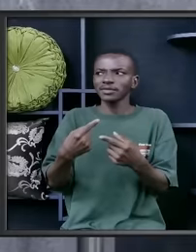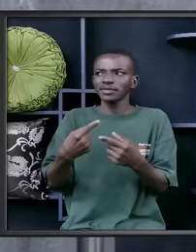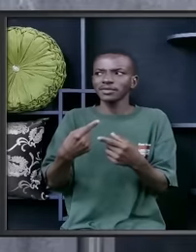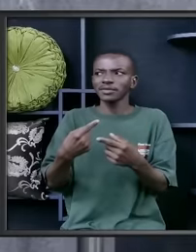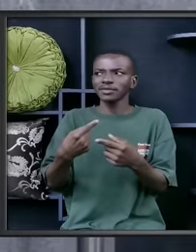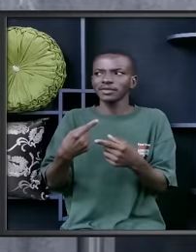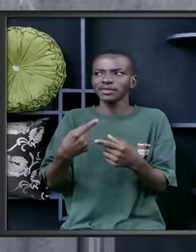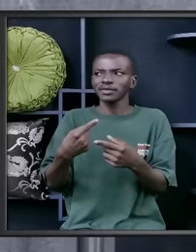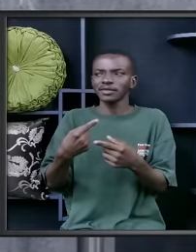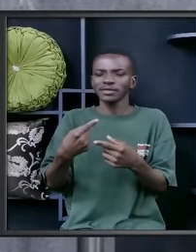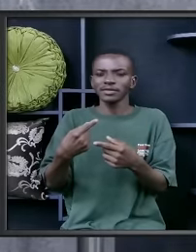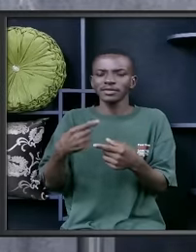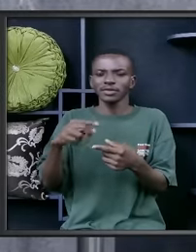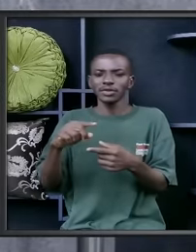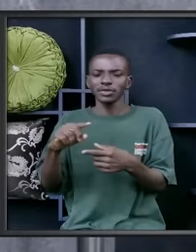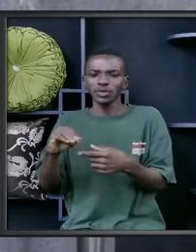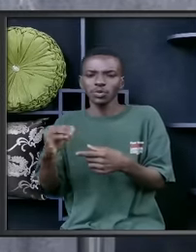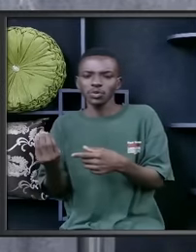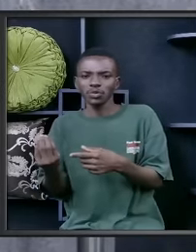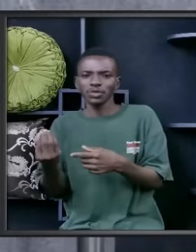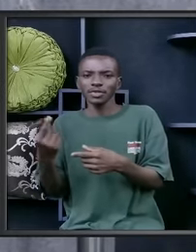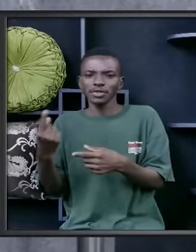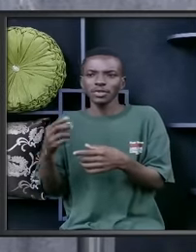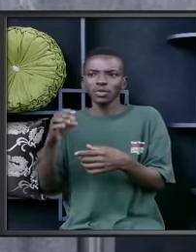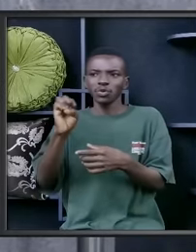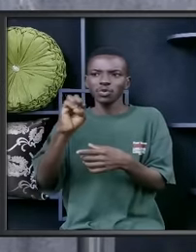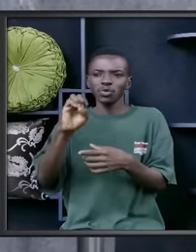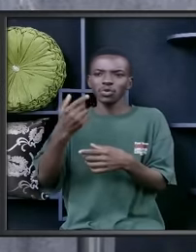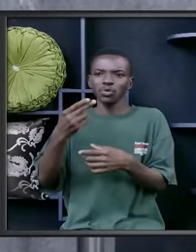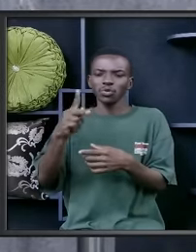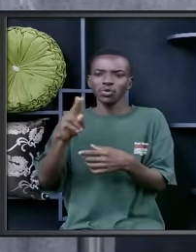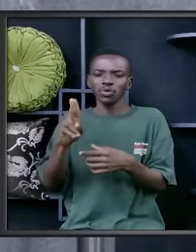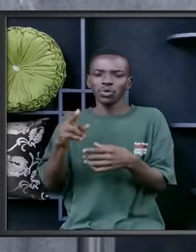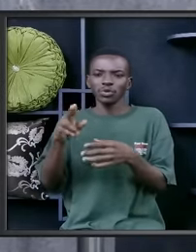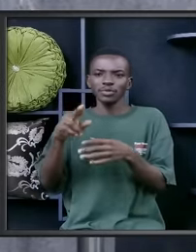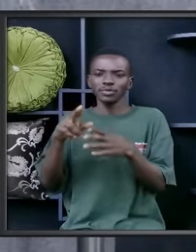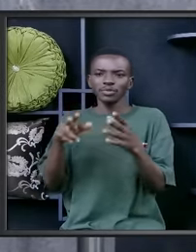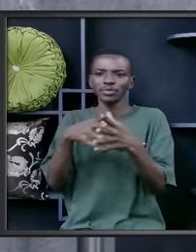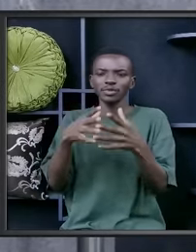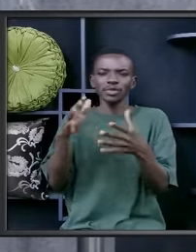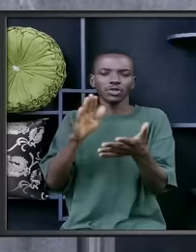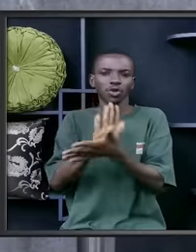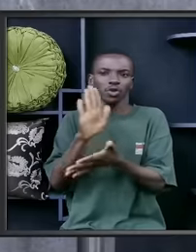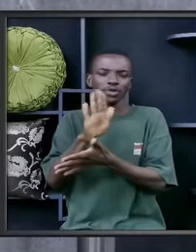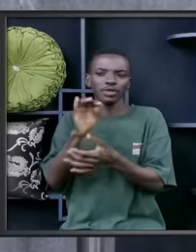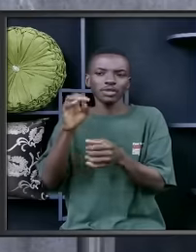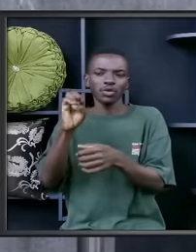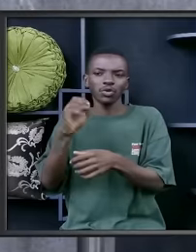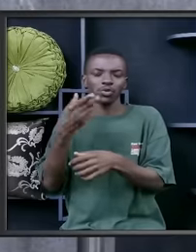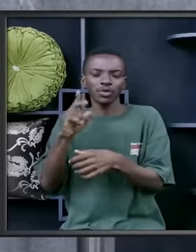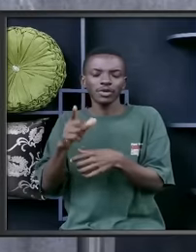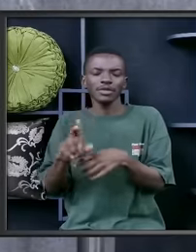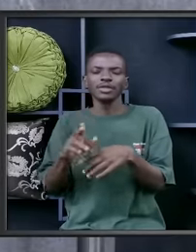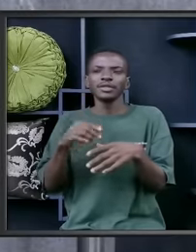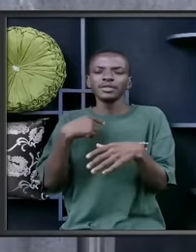daughter, the other one for Oka, British Spring College, Oka, now there, that one day. He said, may we go visit him. I said,